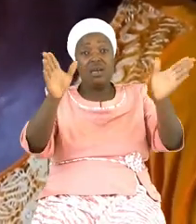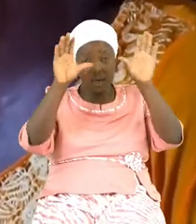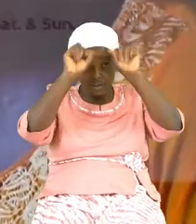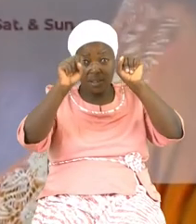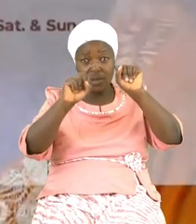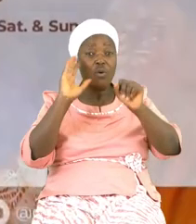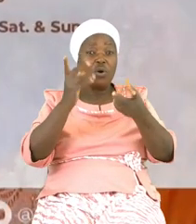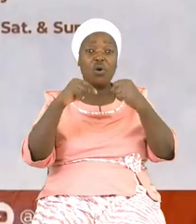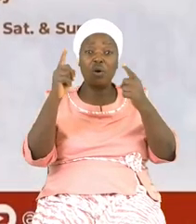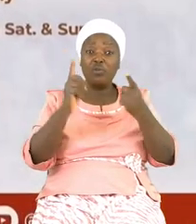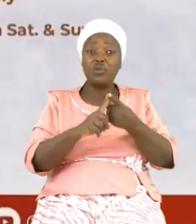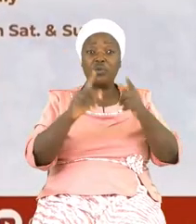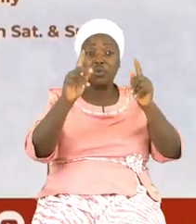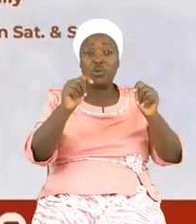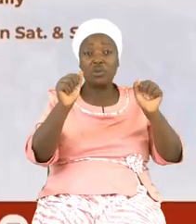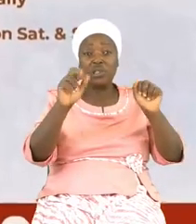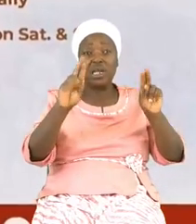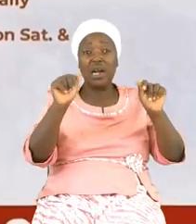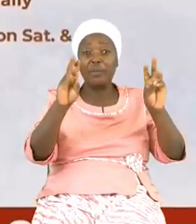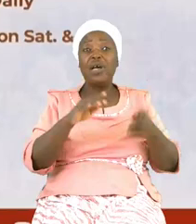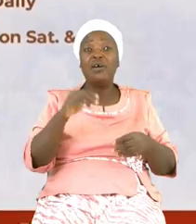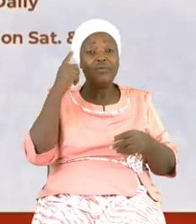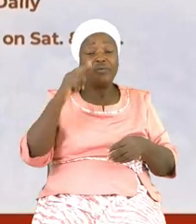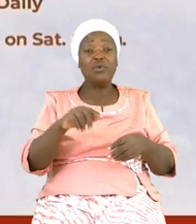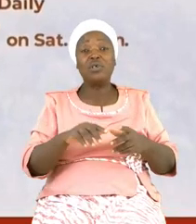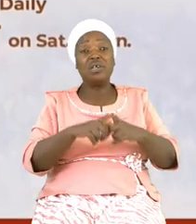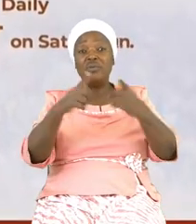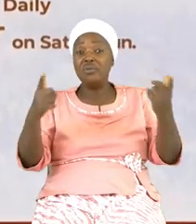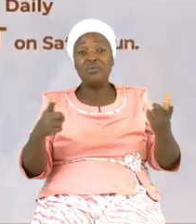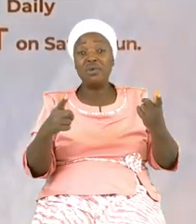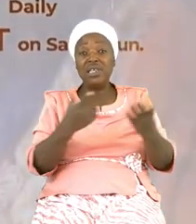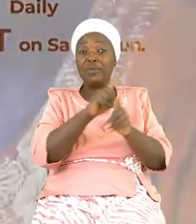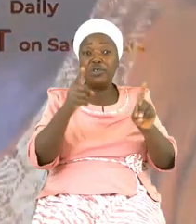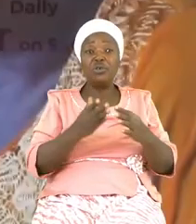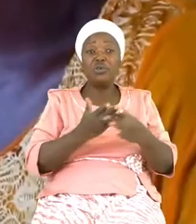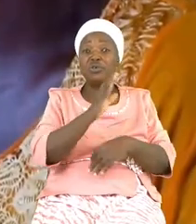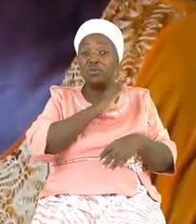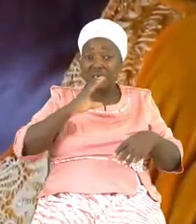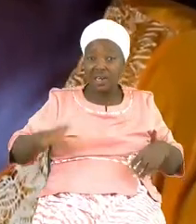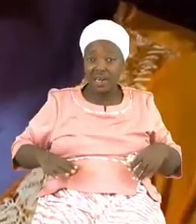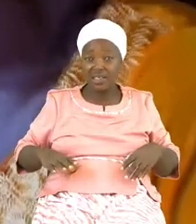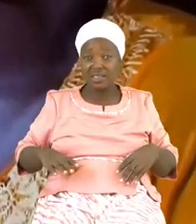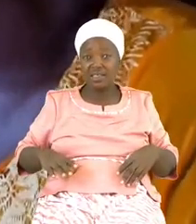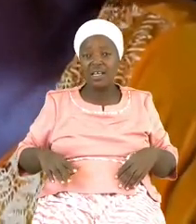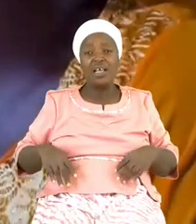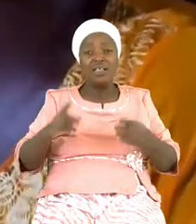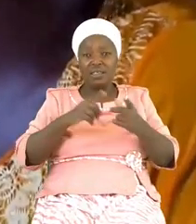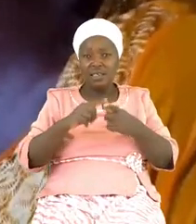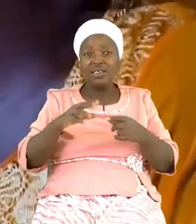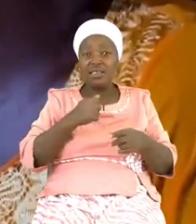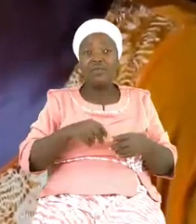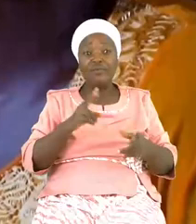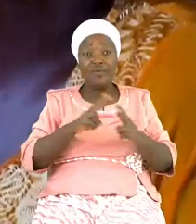for supernatural liberation through Christ Global Crusade. On the day he landed Jalingo,